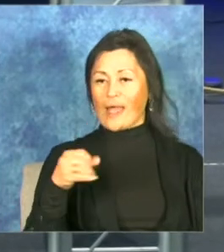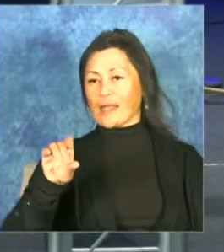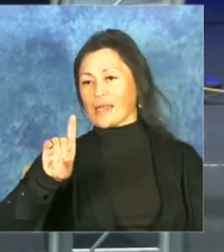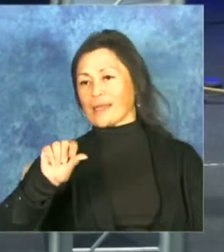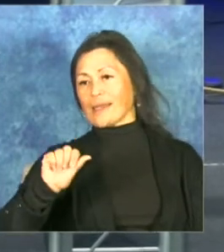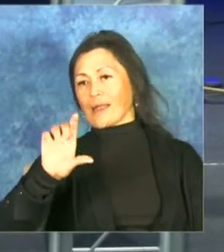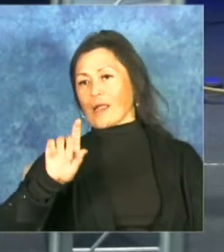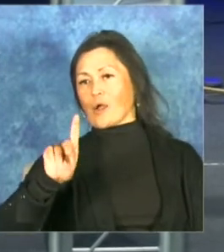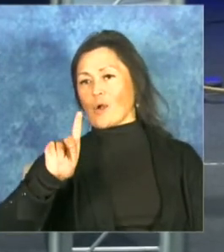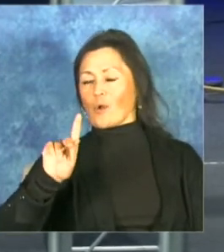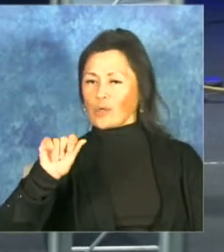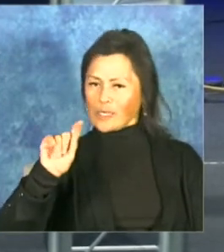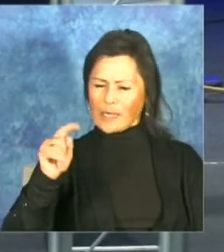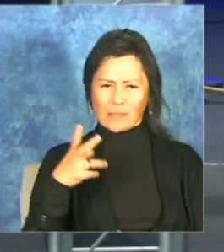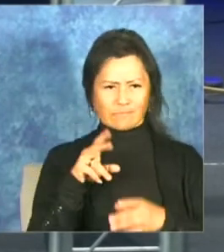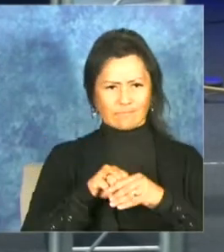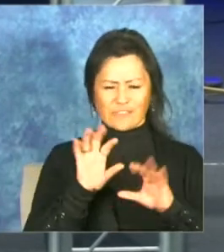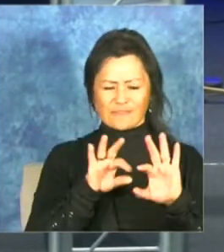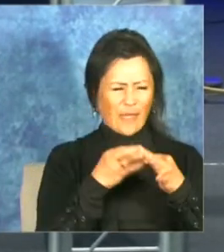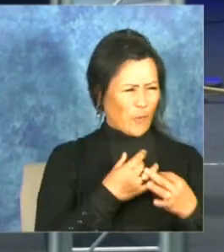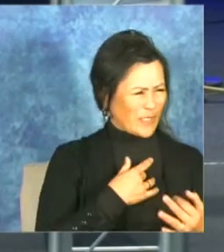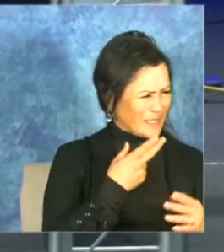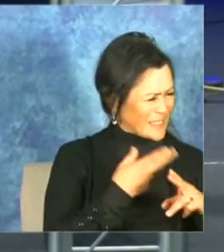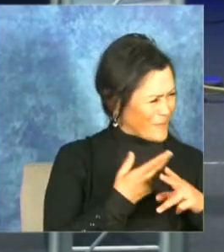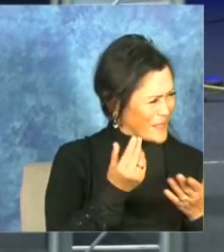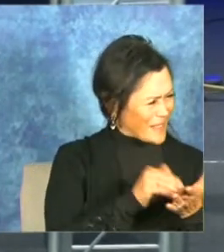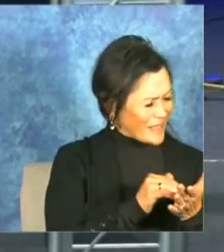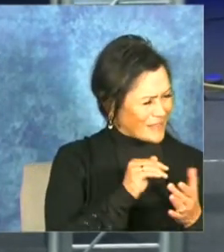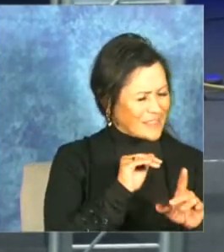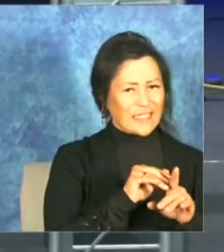time. And what is little one's name again? Remind me.